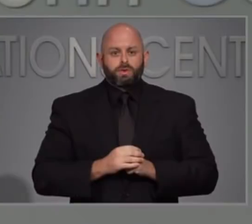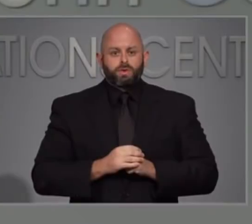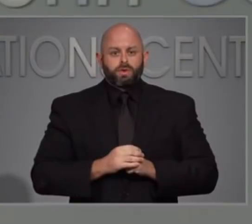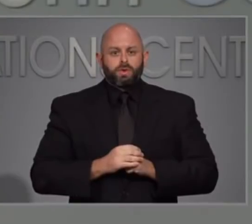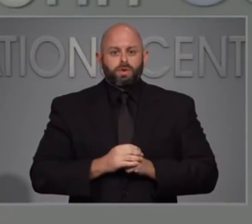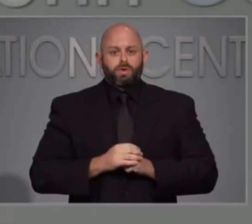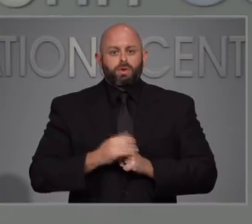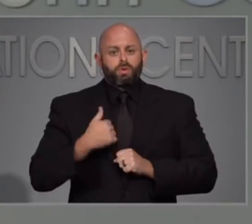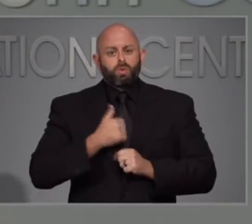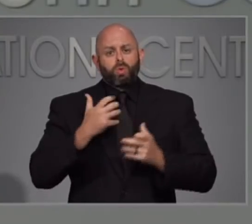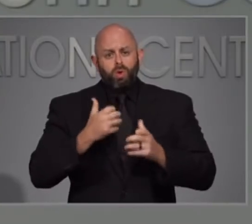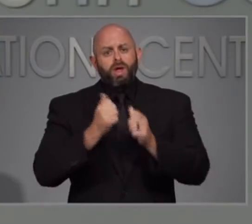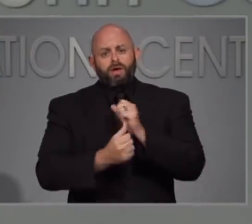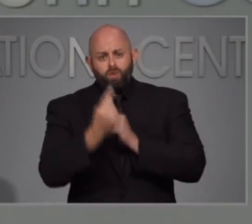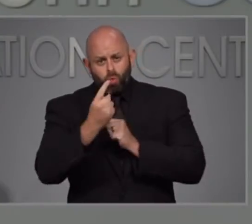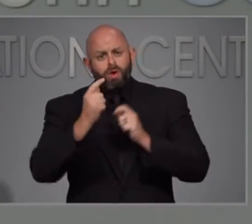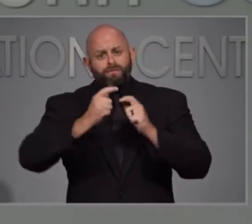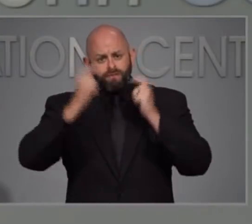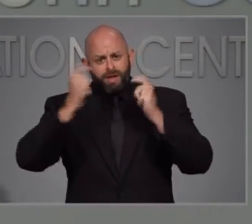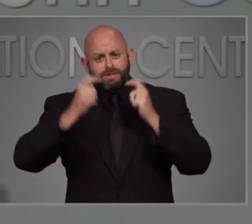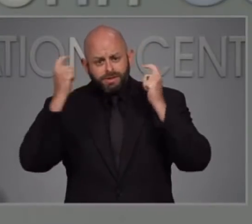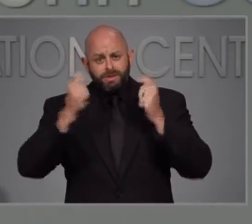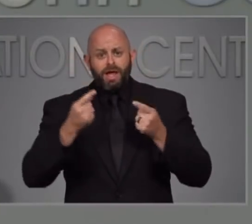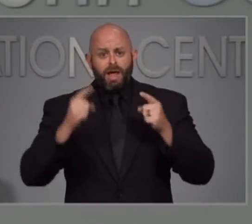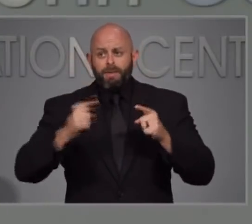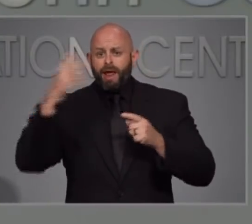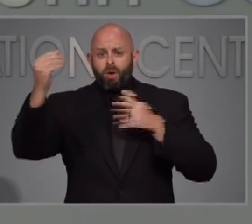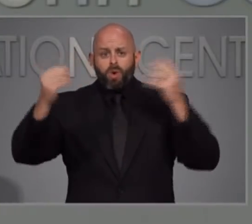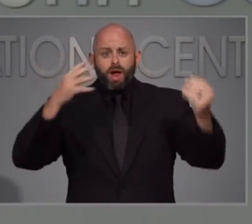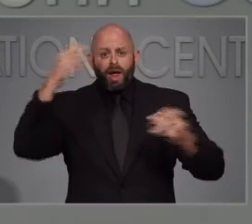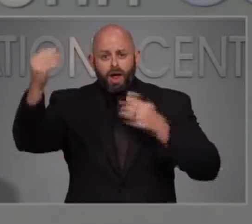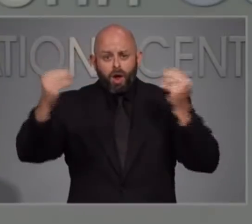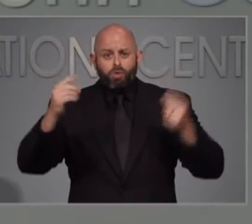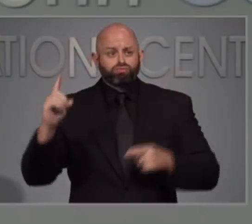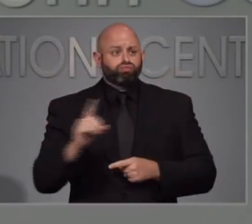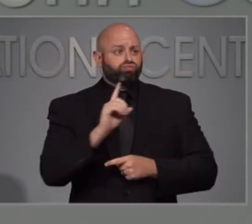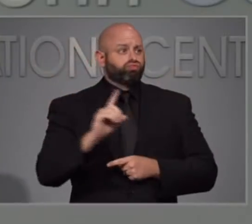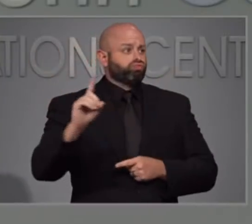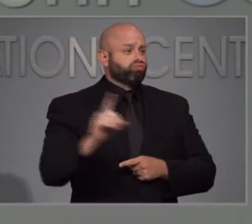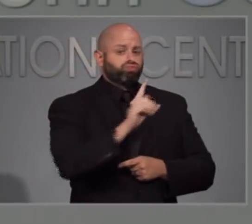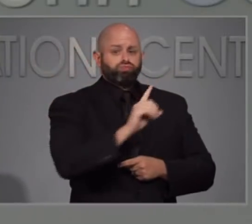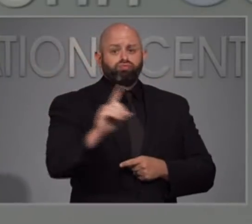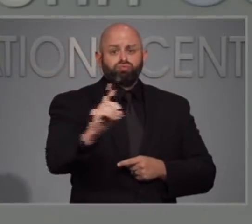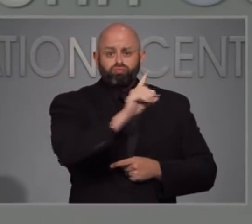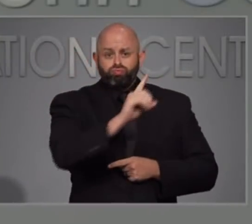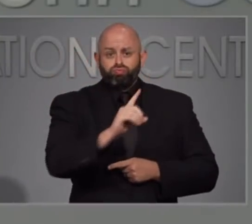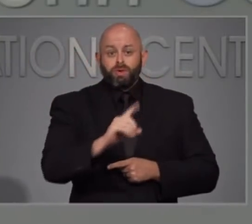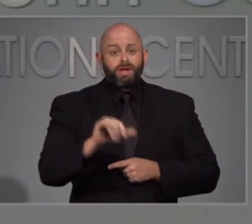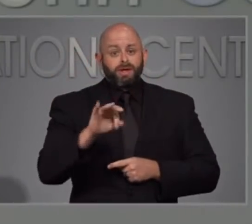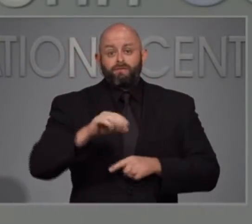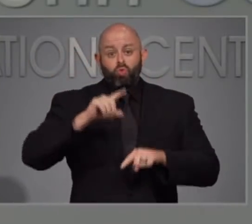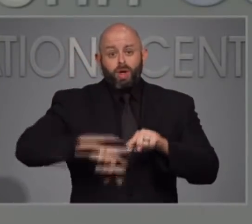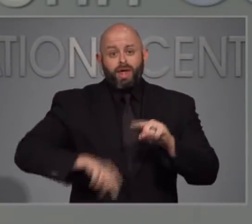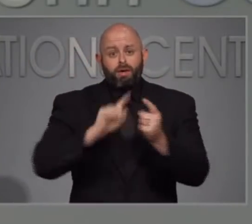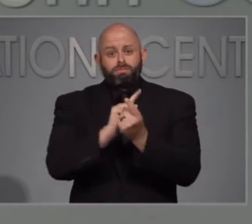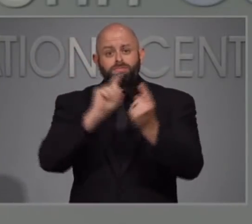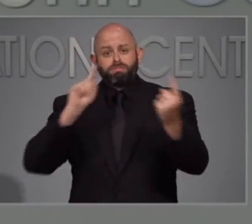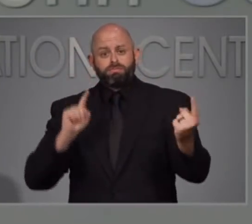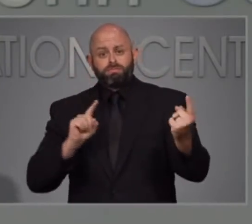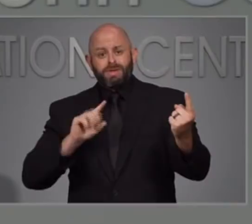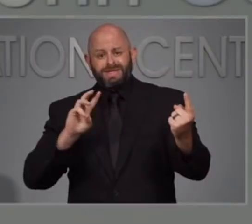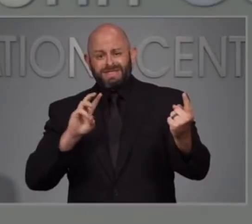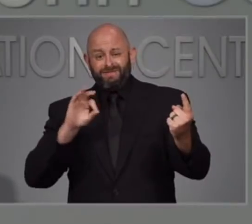wear these face coverings when they're out in public and when they're not able to be 6 feet away from other